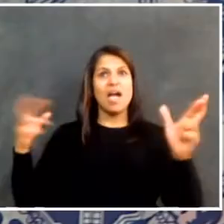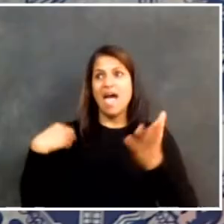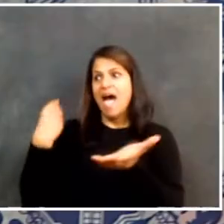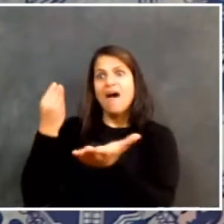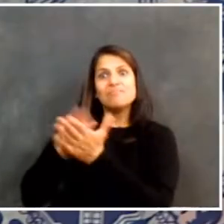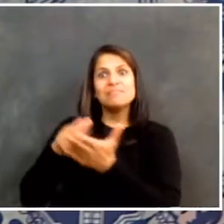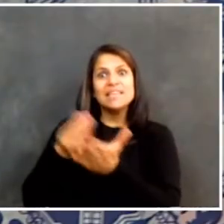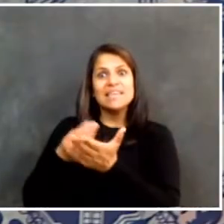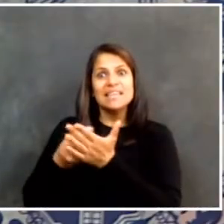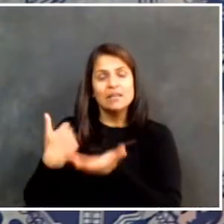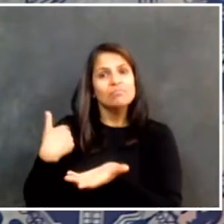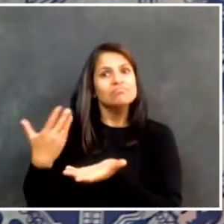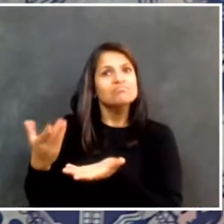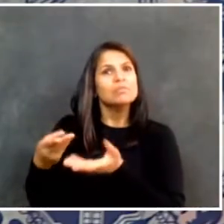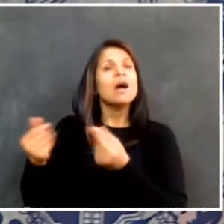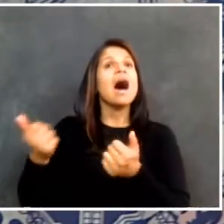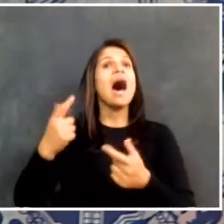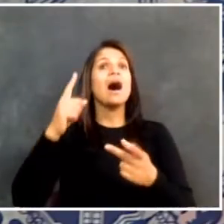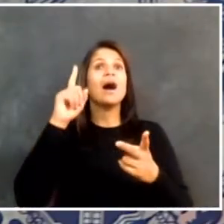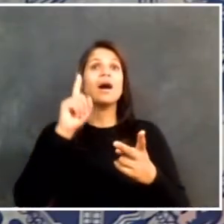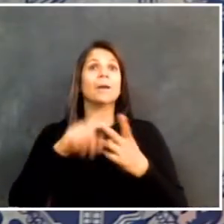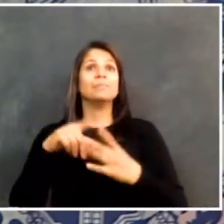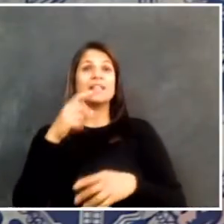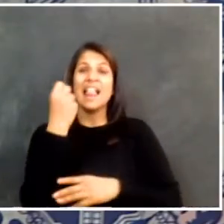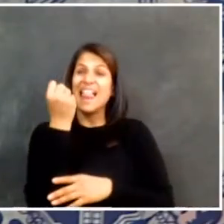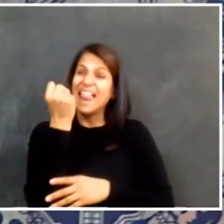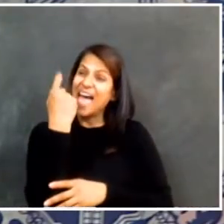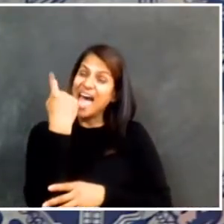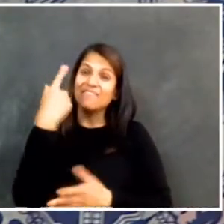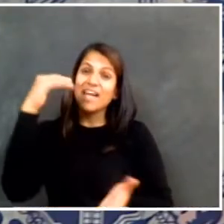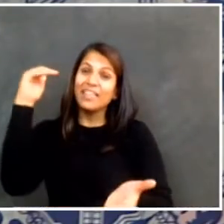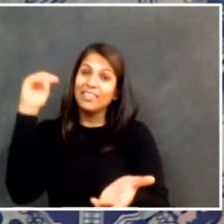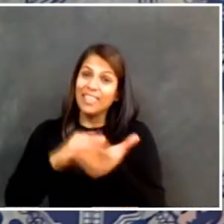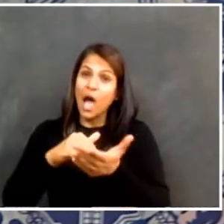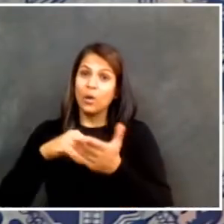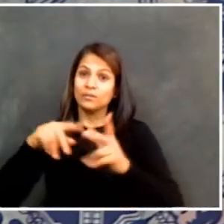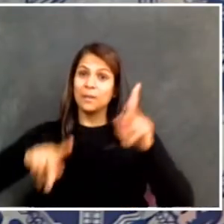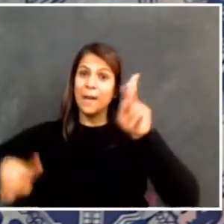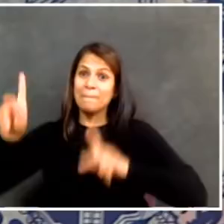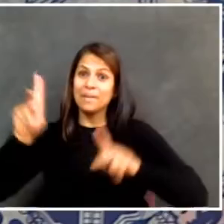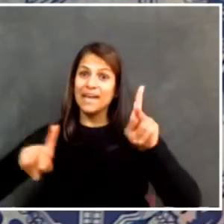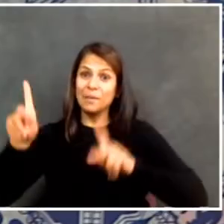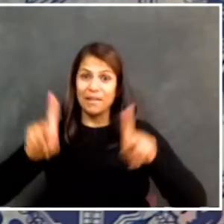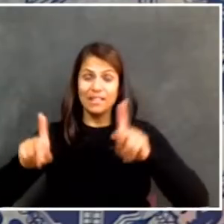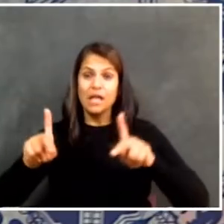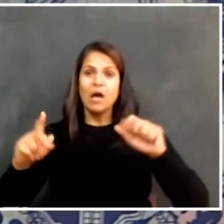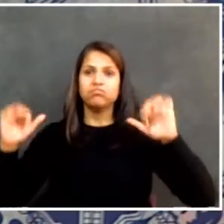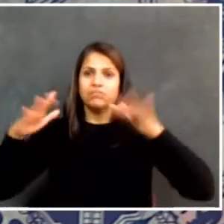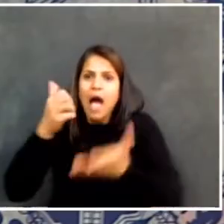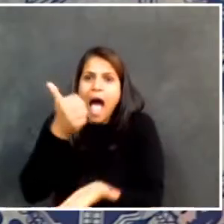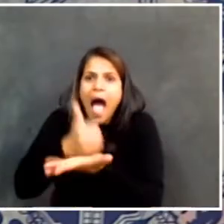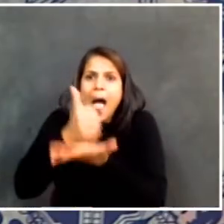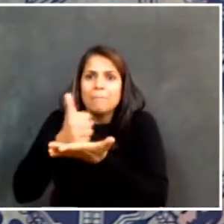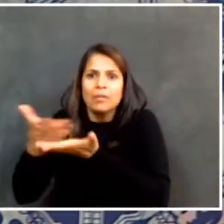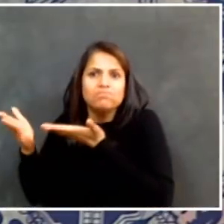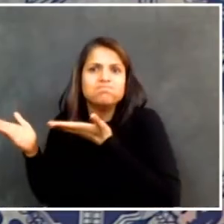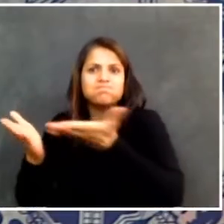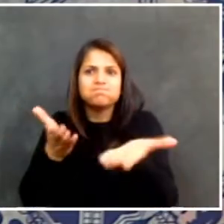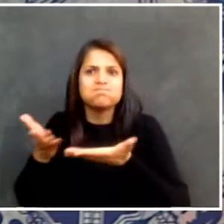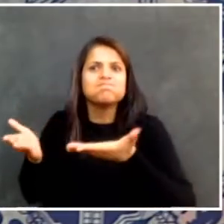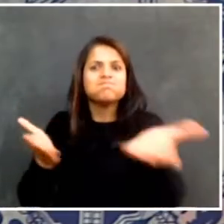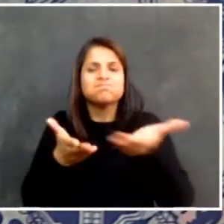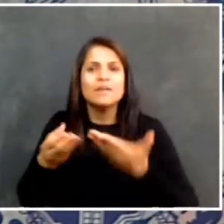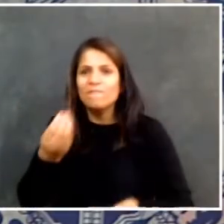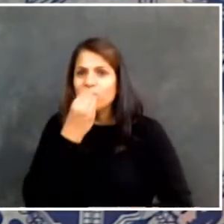So we can just add shifts, add drivers. So if demand increases, we're going to be ready. Commissioner knows that she's been